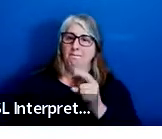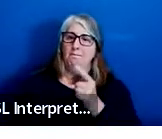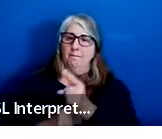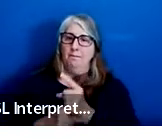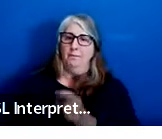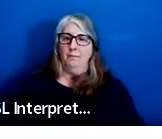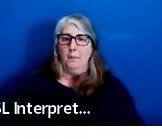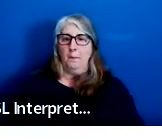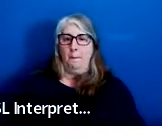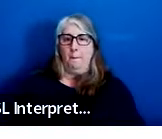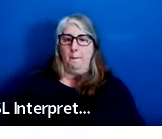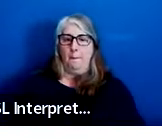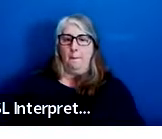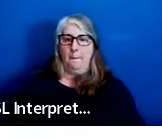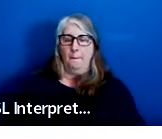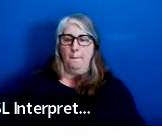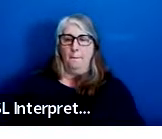here.